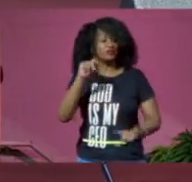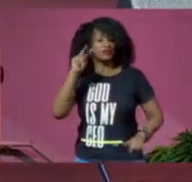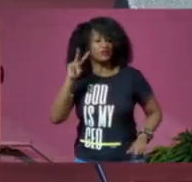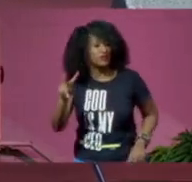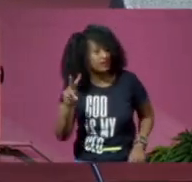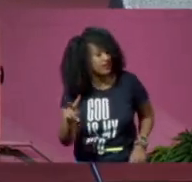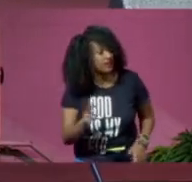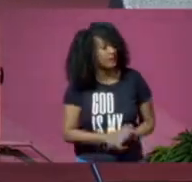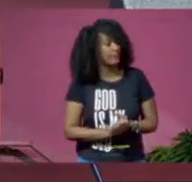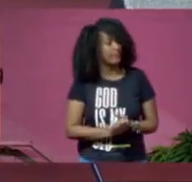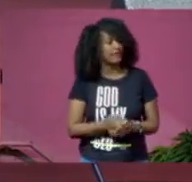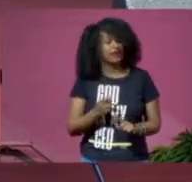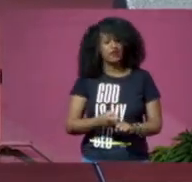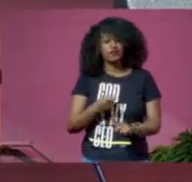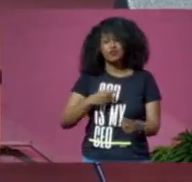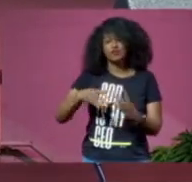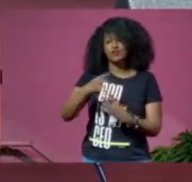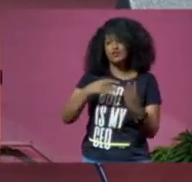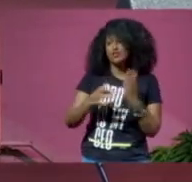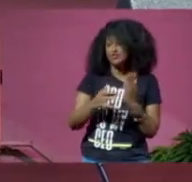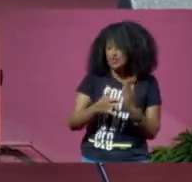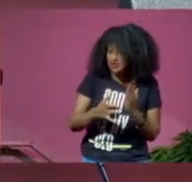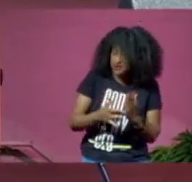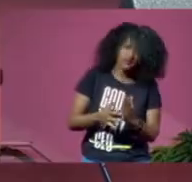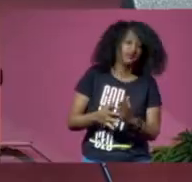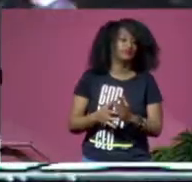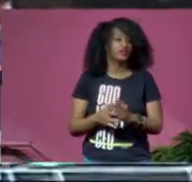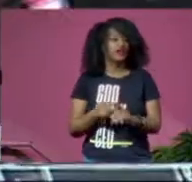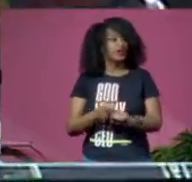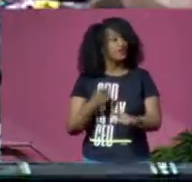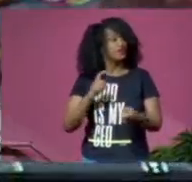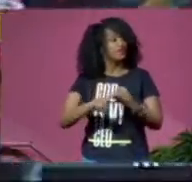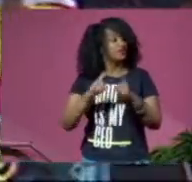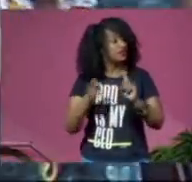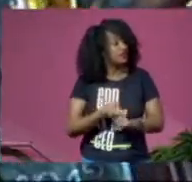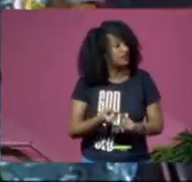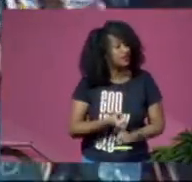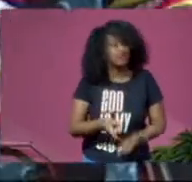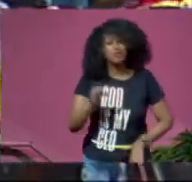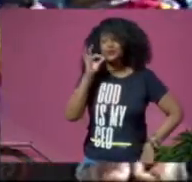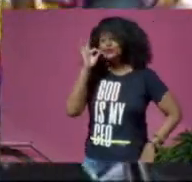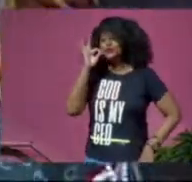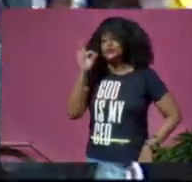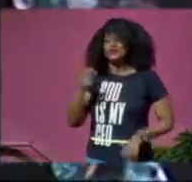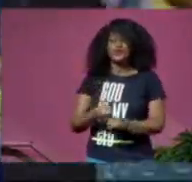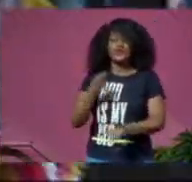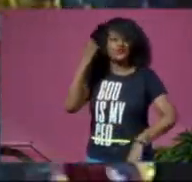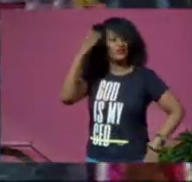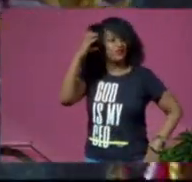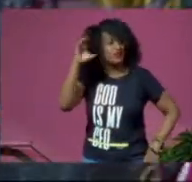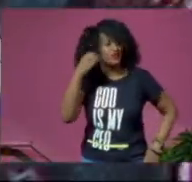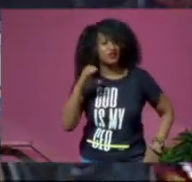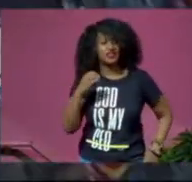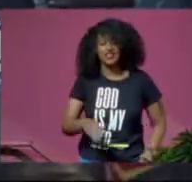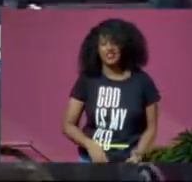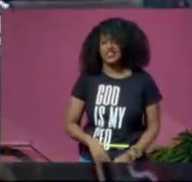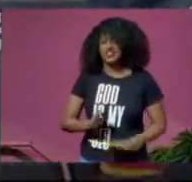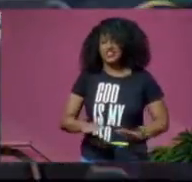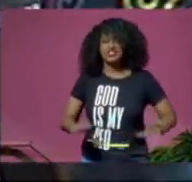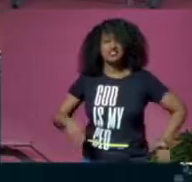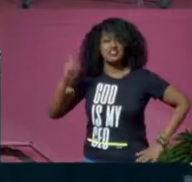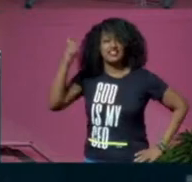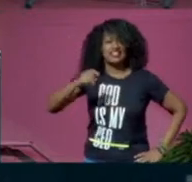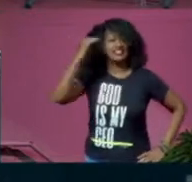from YouTube. It's going to be jacked up if they get it from their friends. It's going to smell like weed if they get it from their cousin. And so they need to